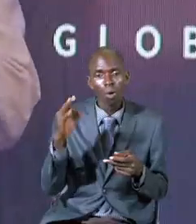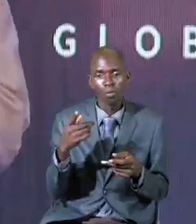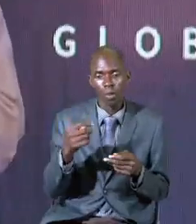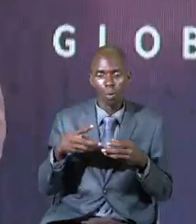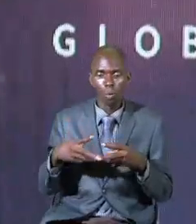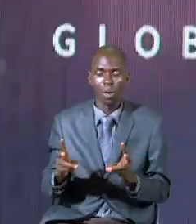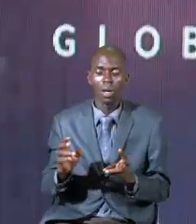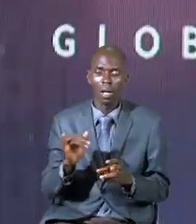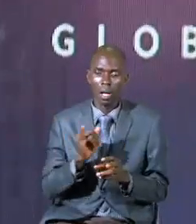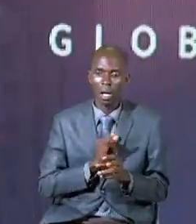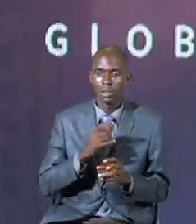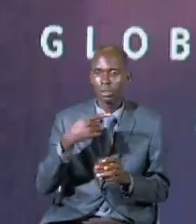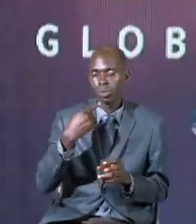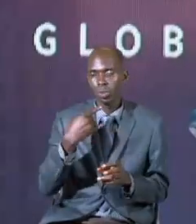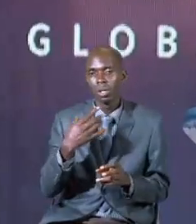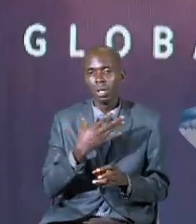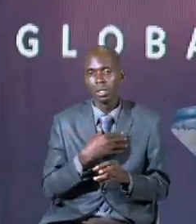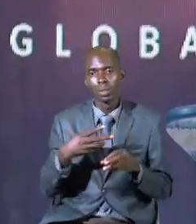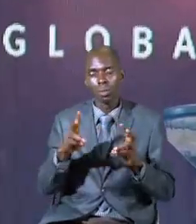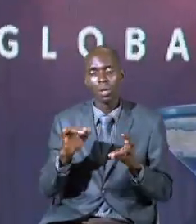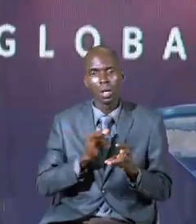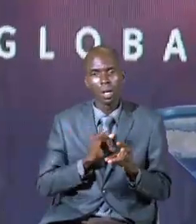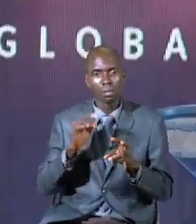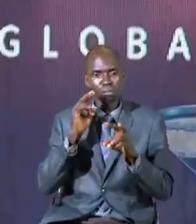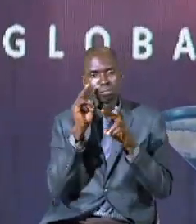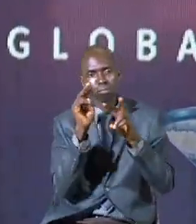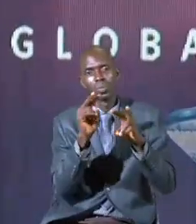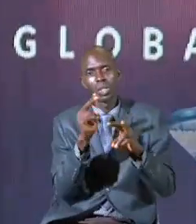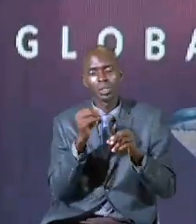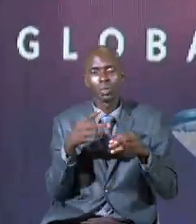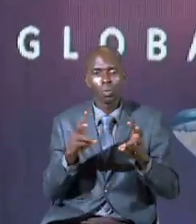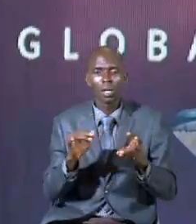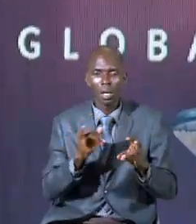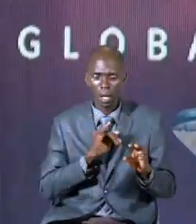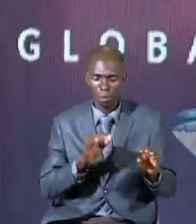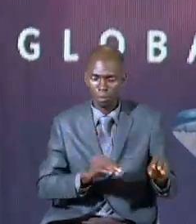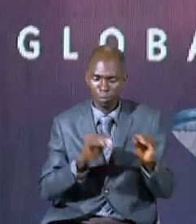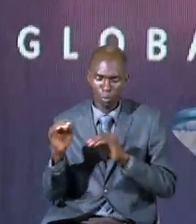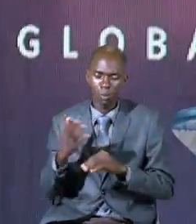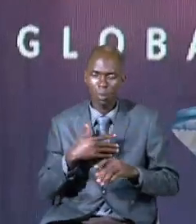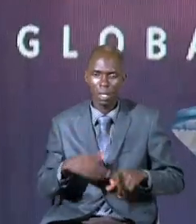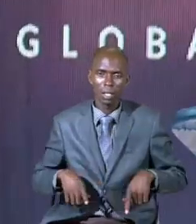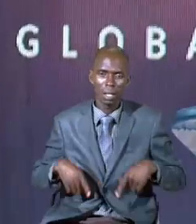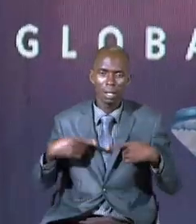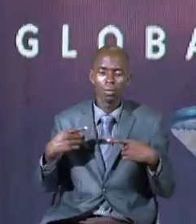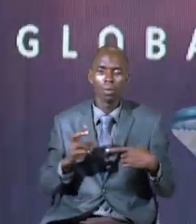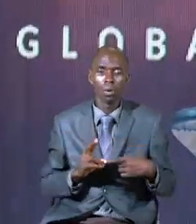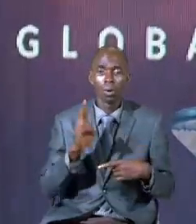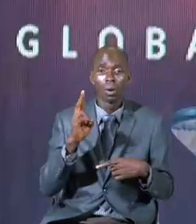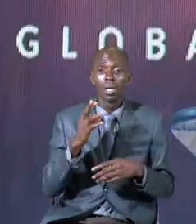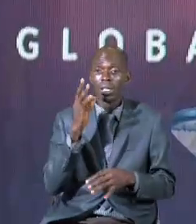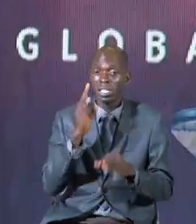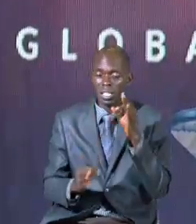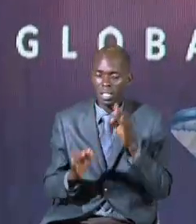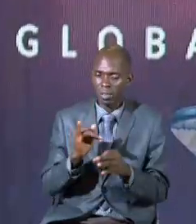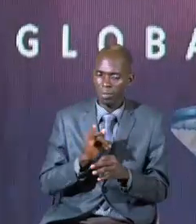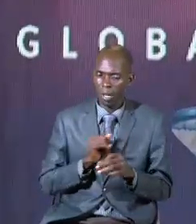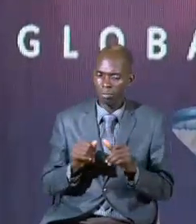and the way I position my life. If I continue like this, where will I be at